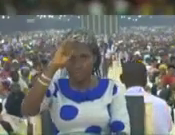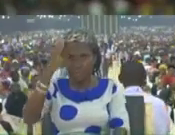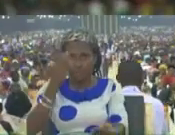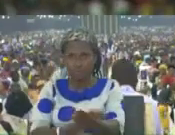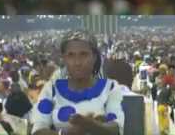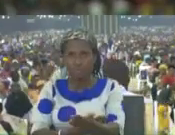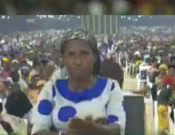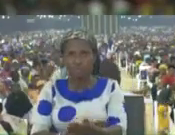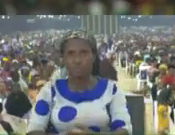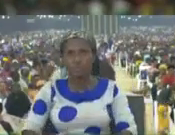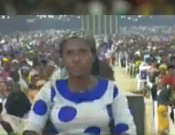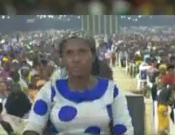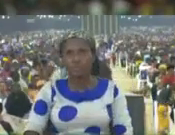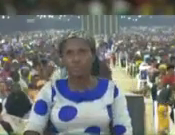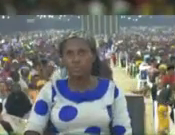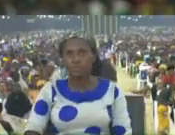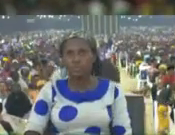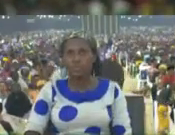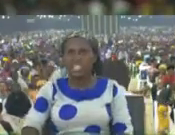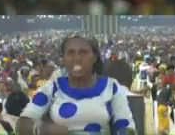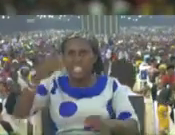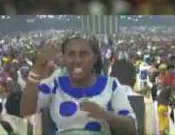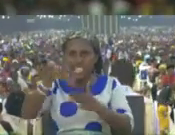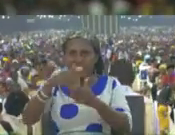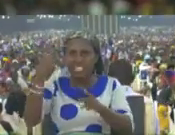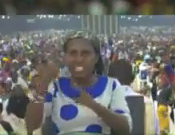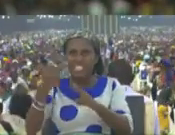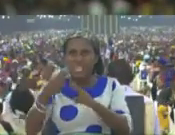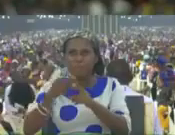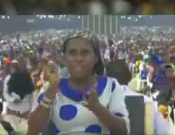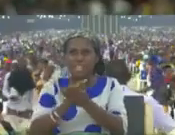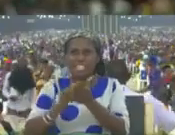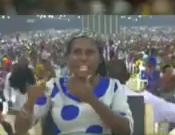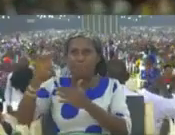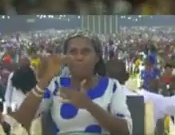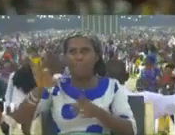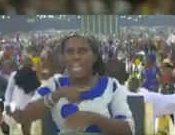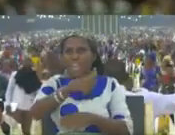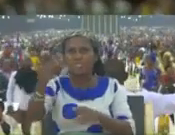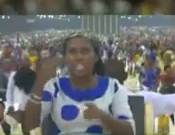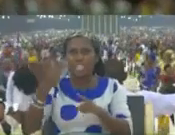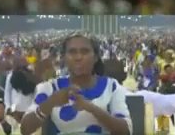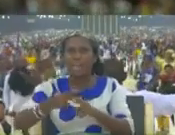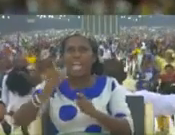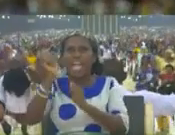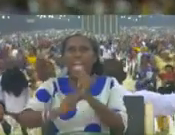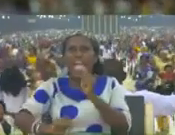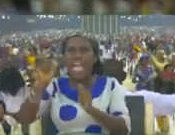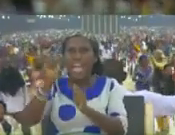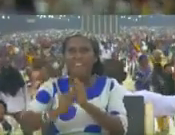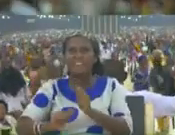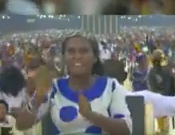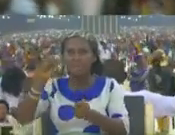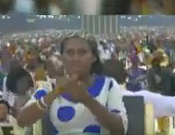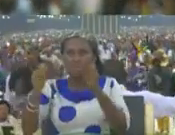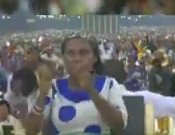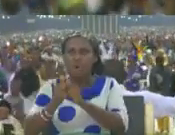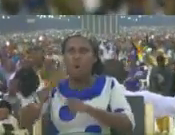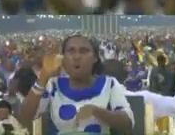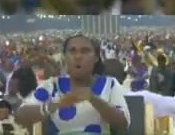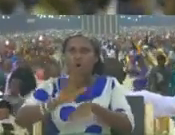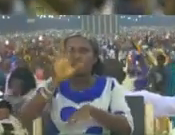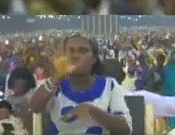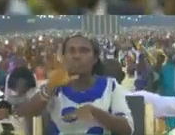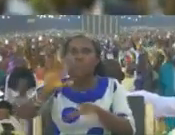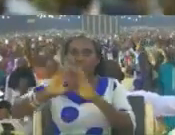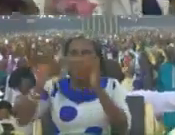Oh Lord, in the name that's above every other name, every siege on your family shall